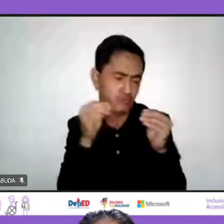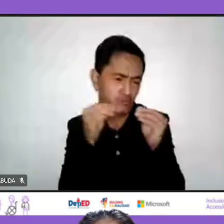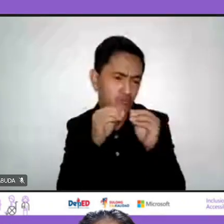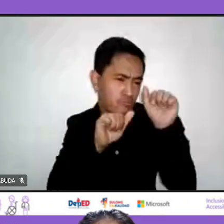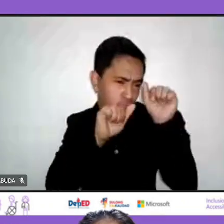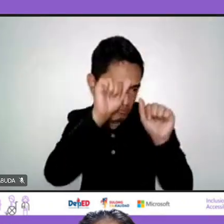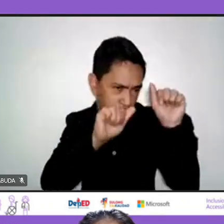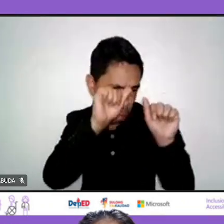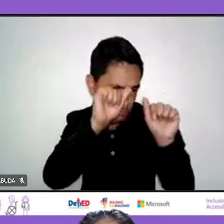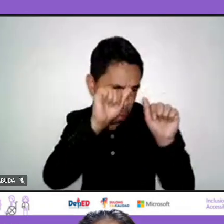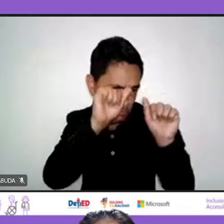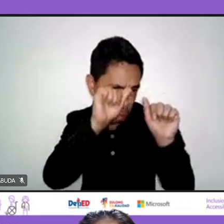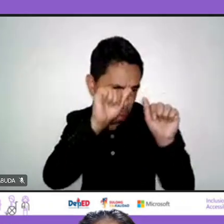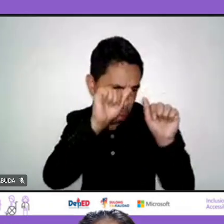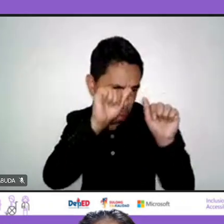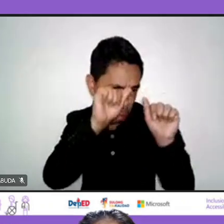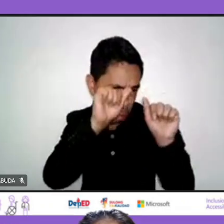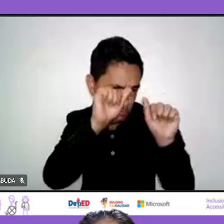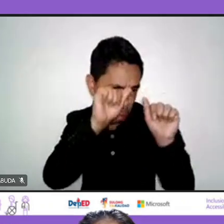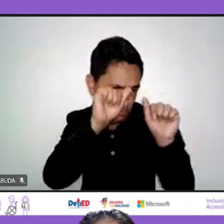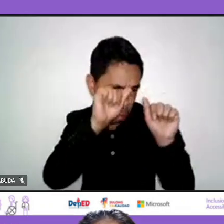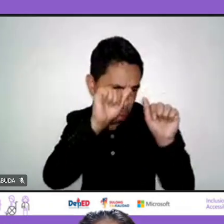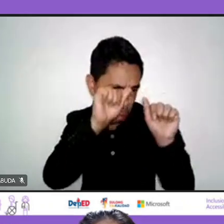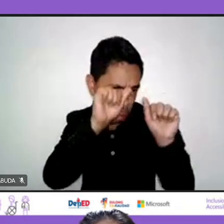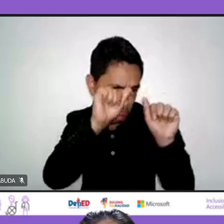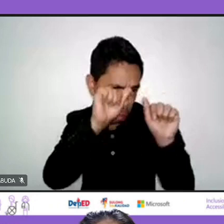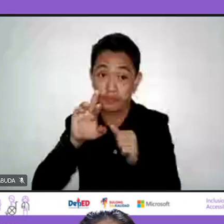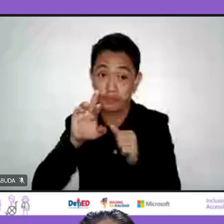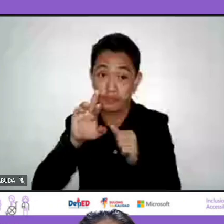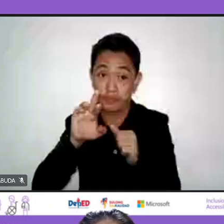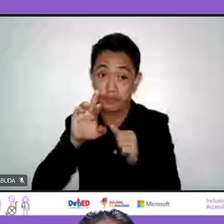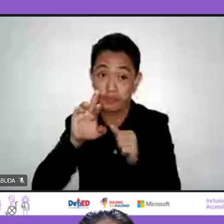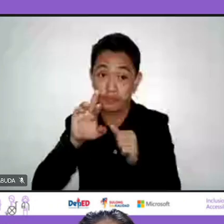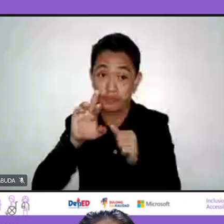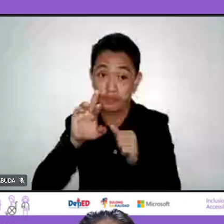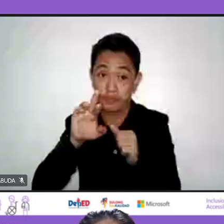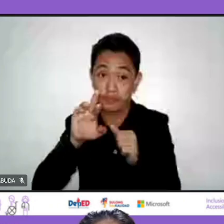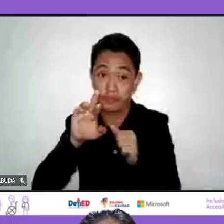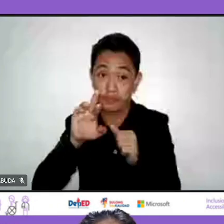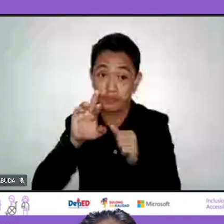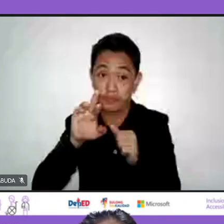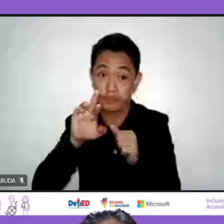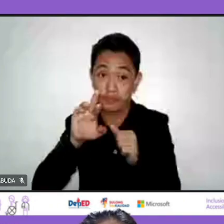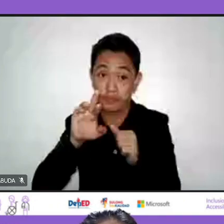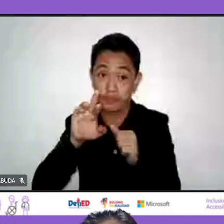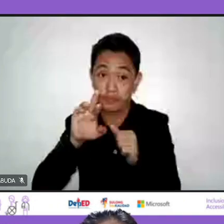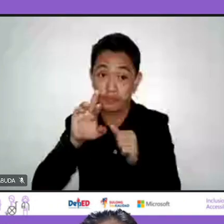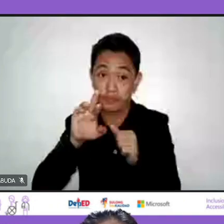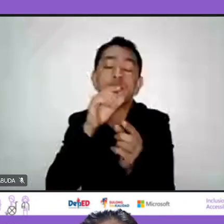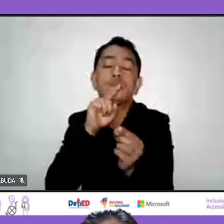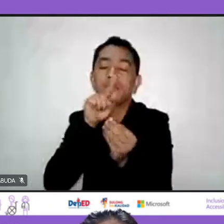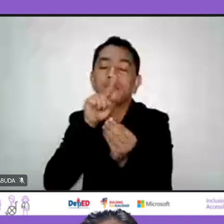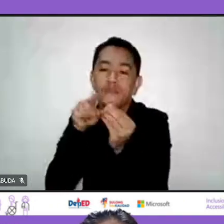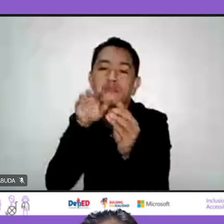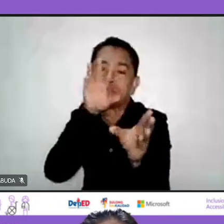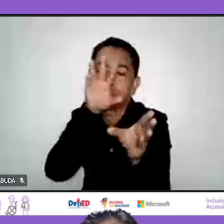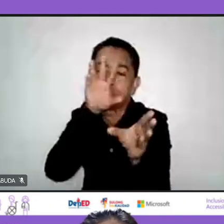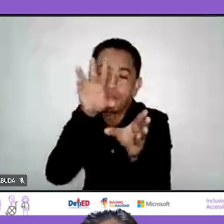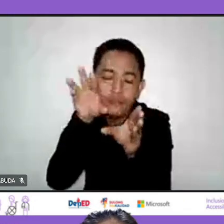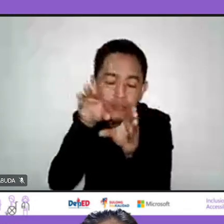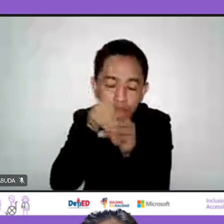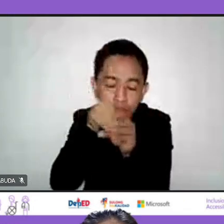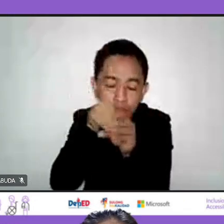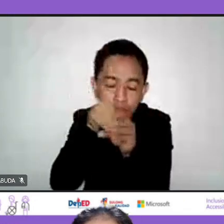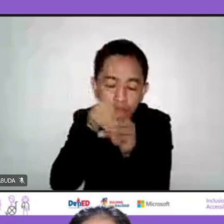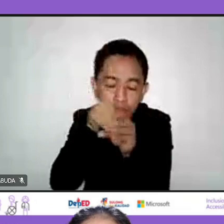So if the system will also include further assessment for those with severe needs, then that'll be very